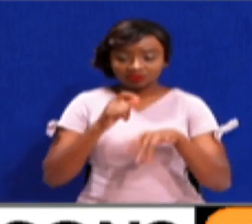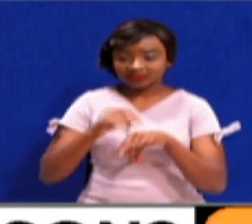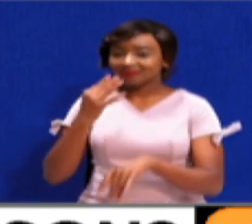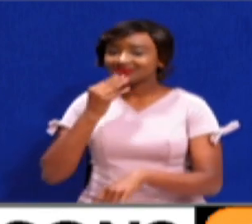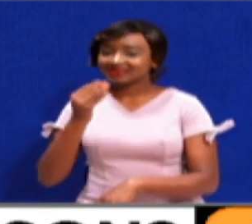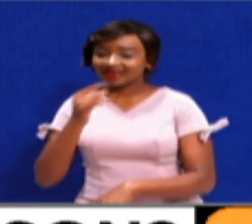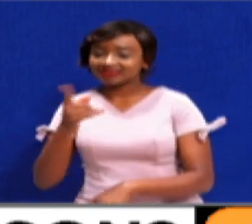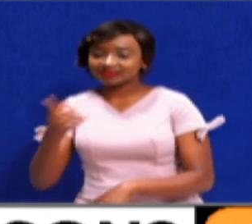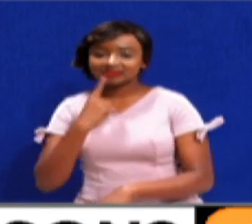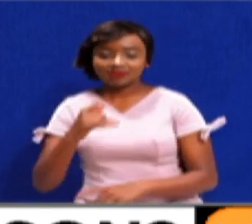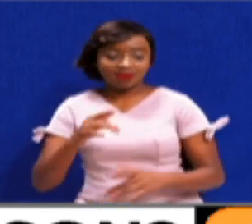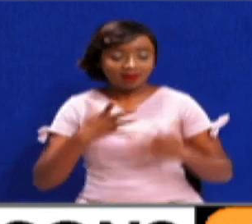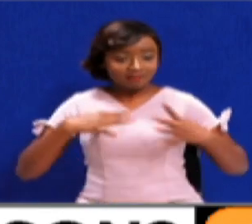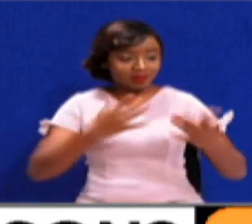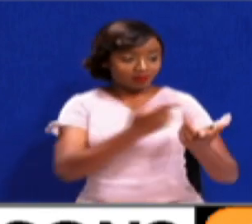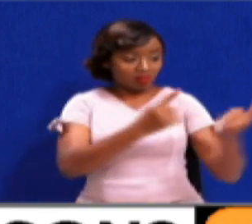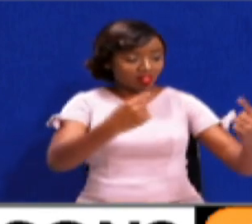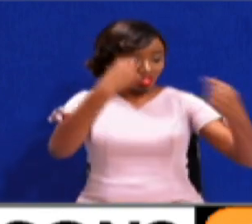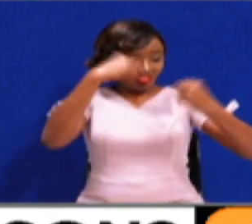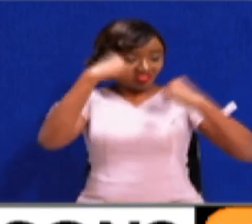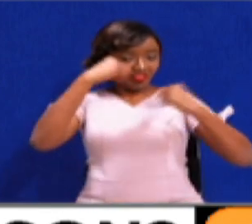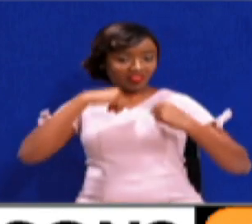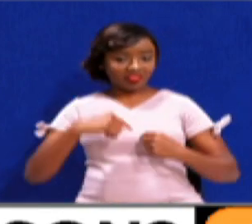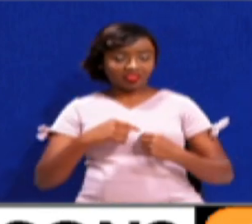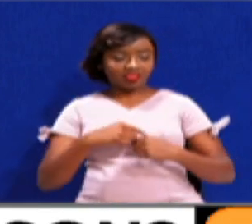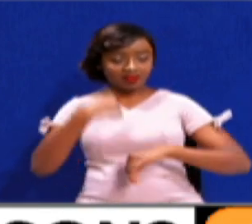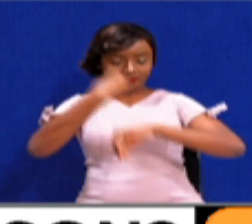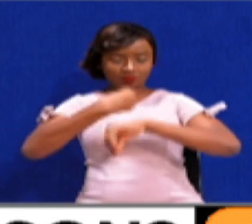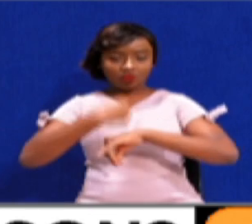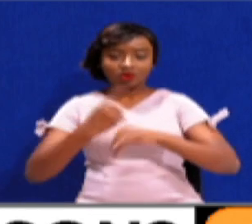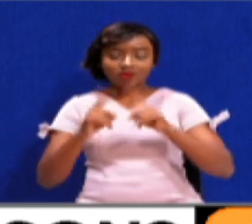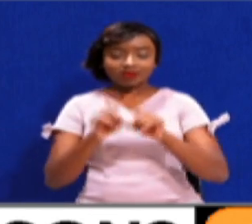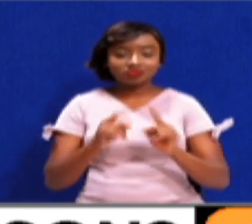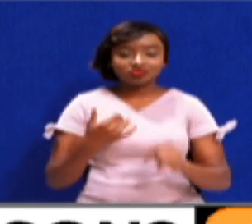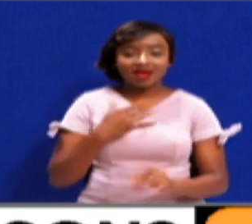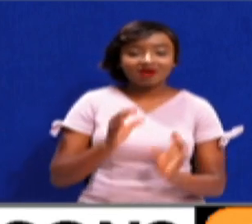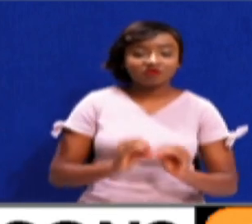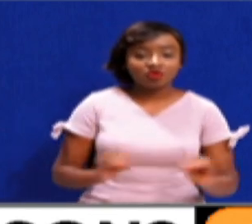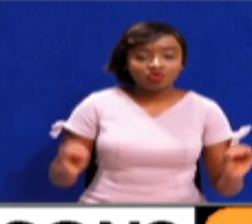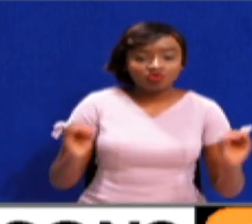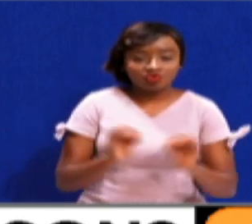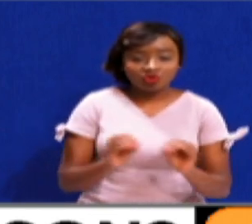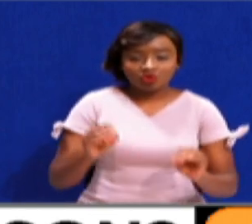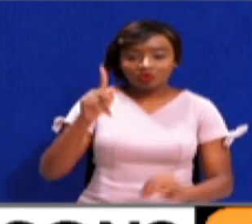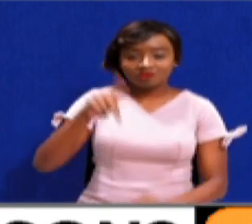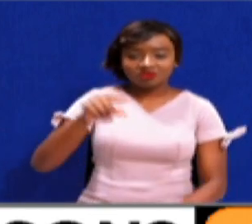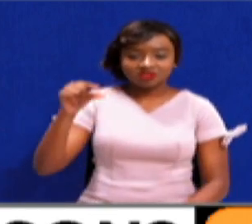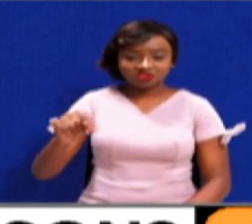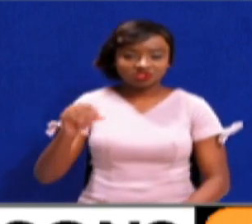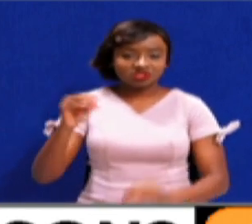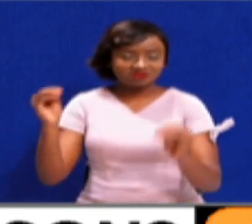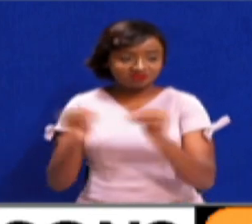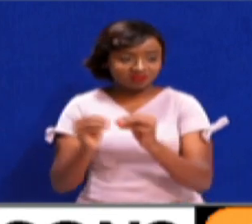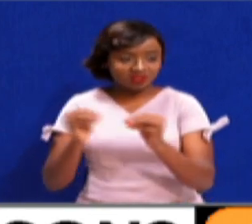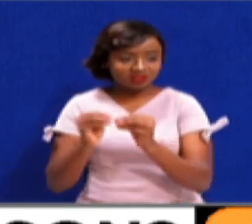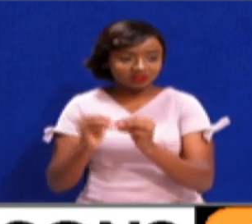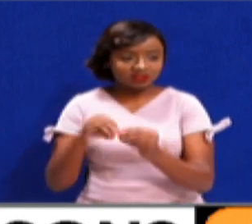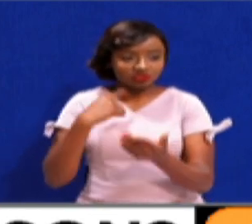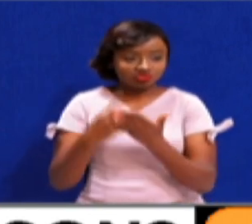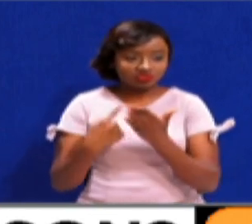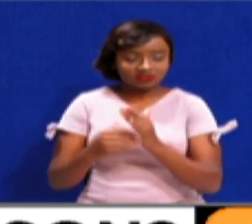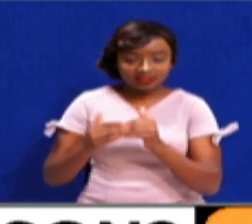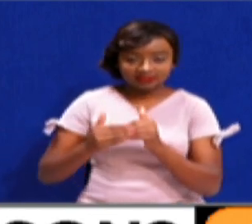the threats that were posed to his life. And he then went on to say, but there's even been no, you know, PG meeting where we've actually agreed we on the way forward.